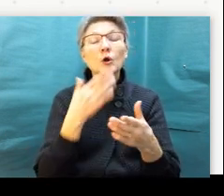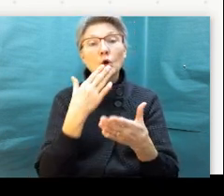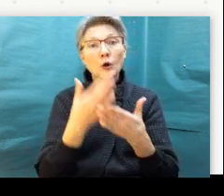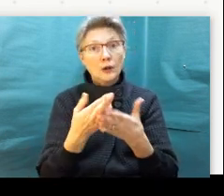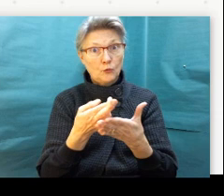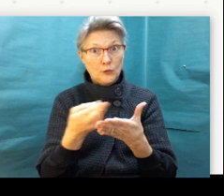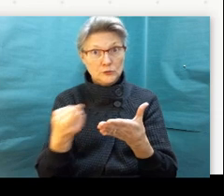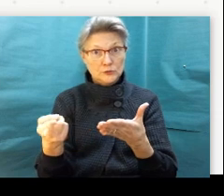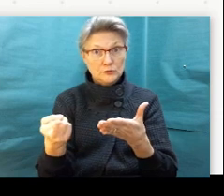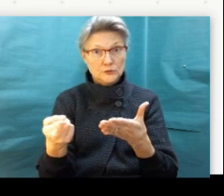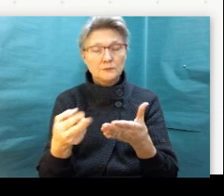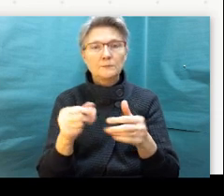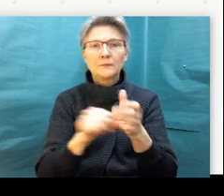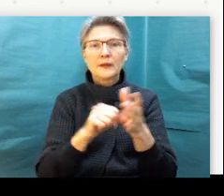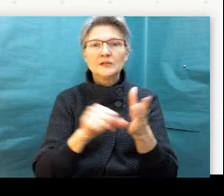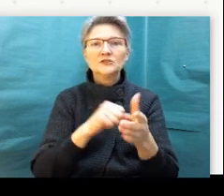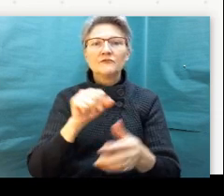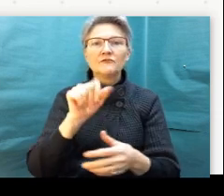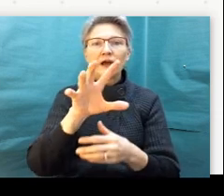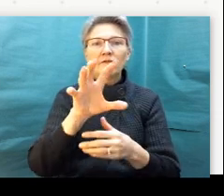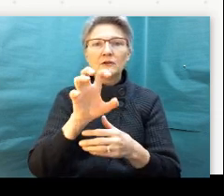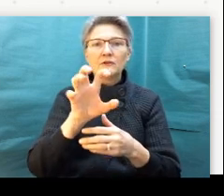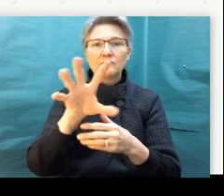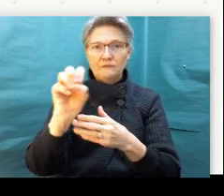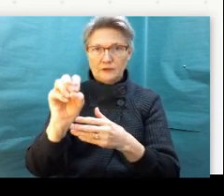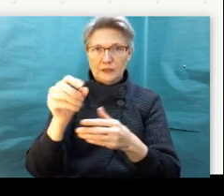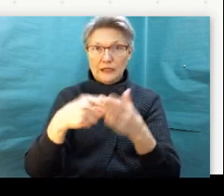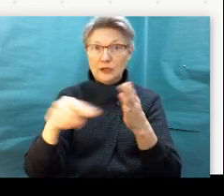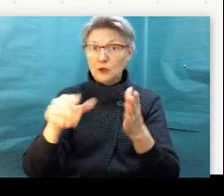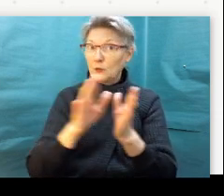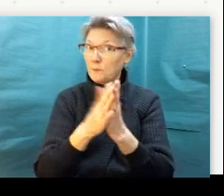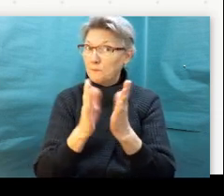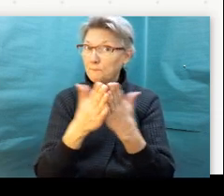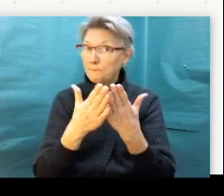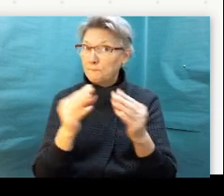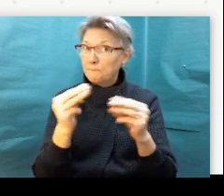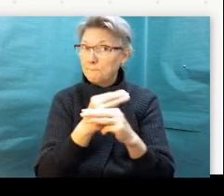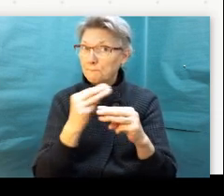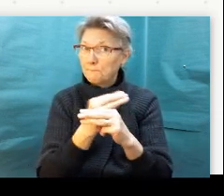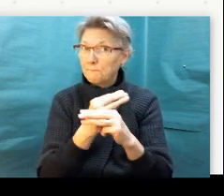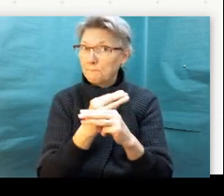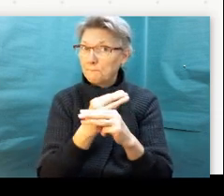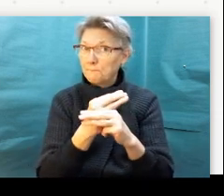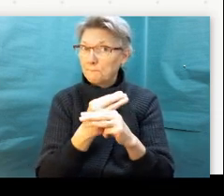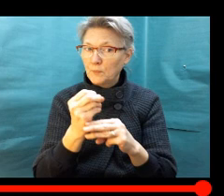on page 550 in your journal. I would keep that handy to help you